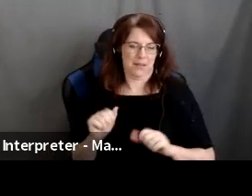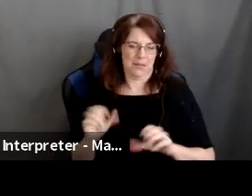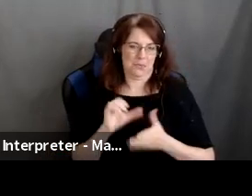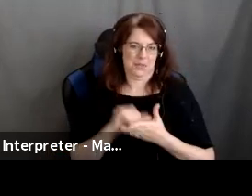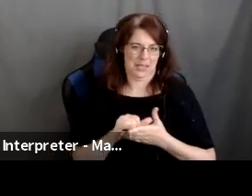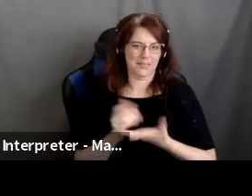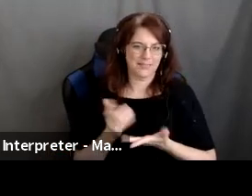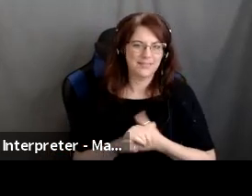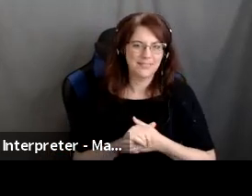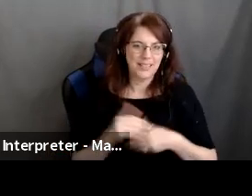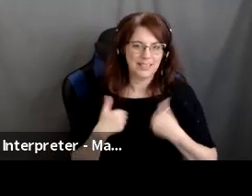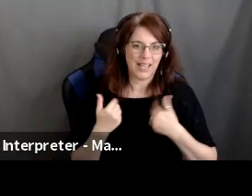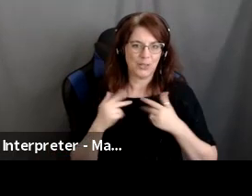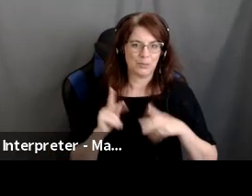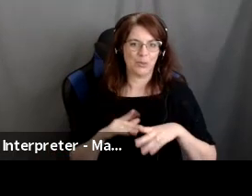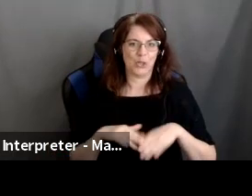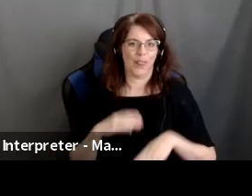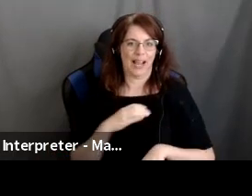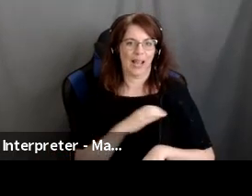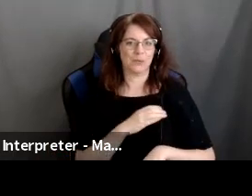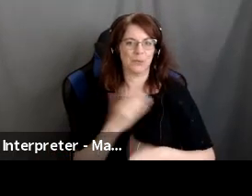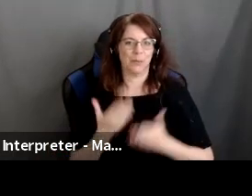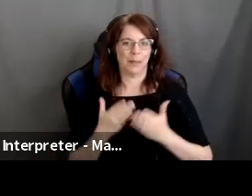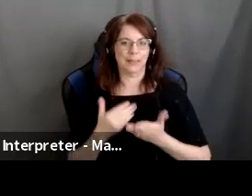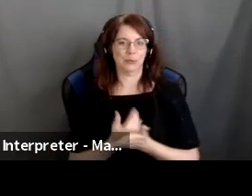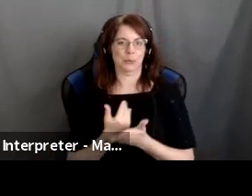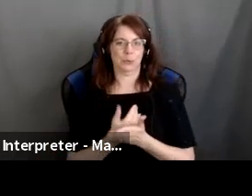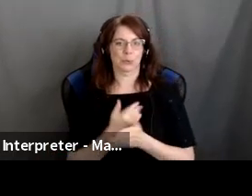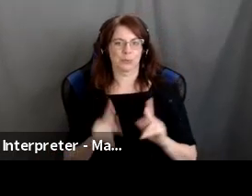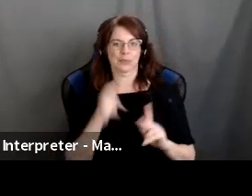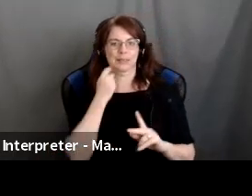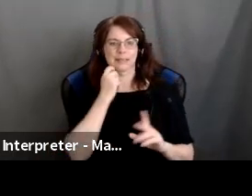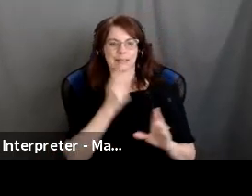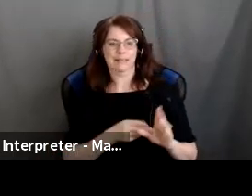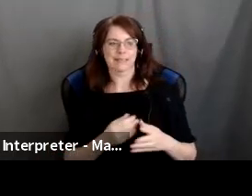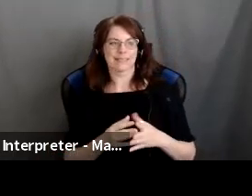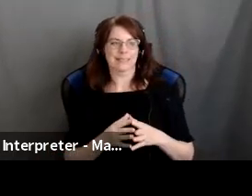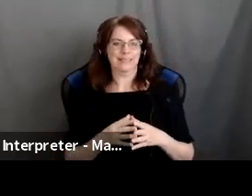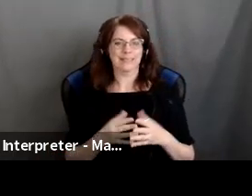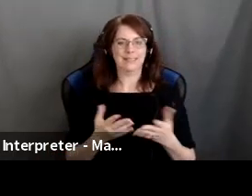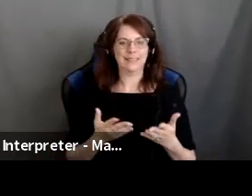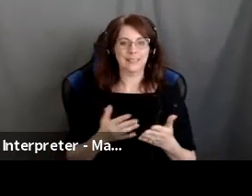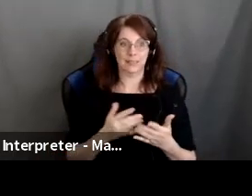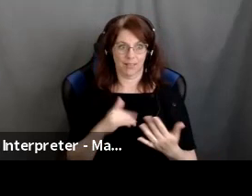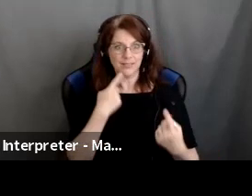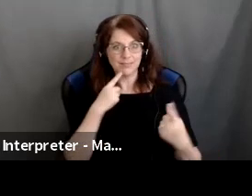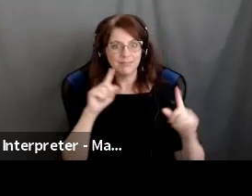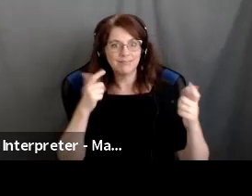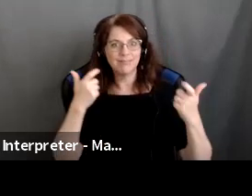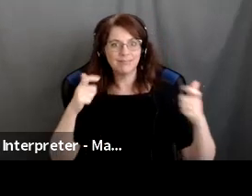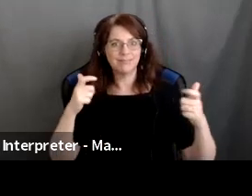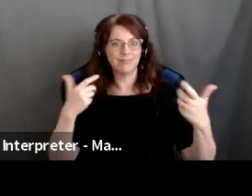know, if they're the youngest person on the council, they might be the newest person on there. So that is a big achievement.